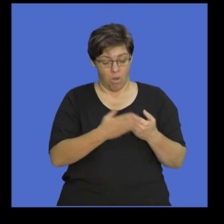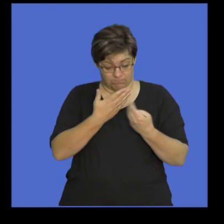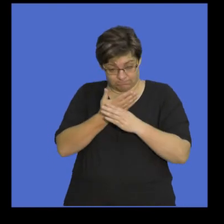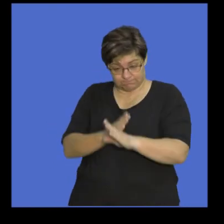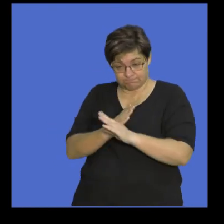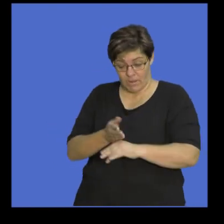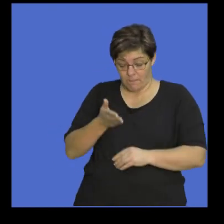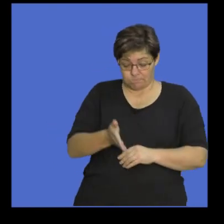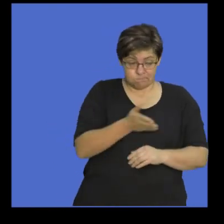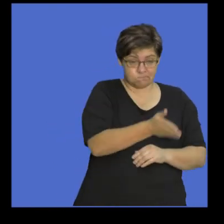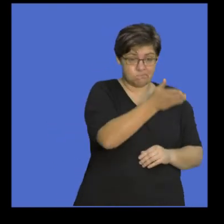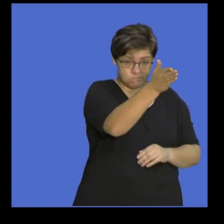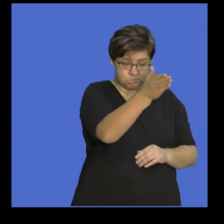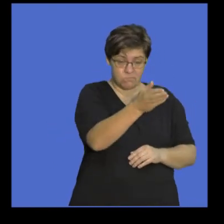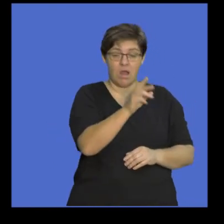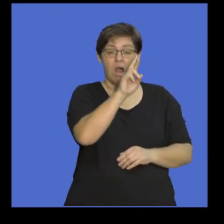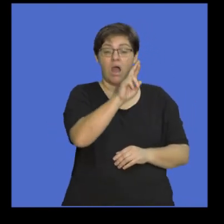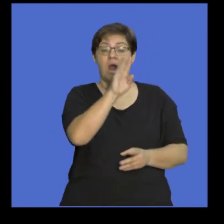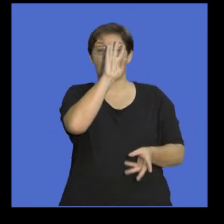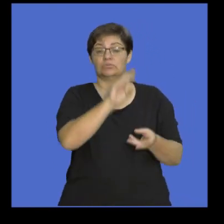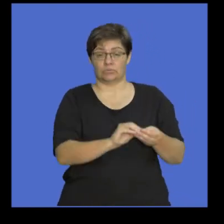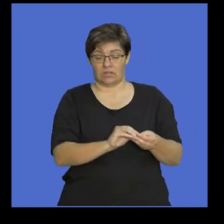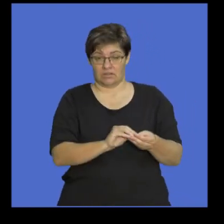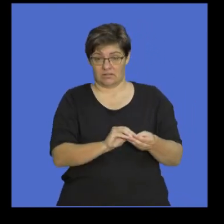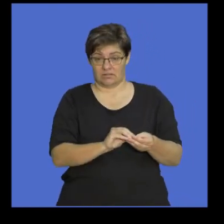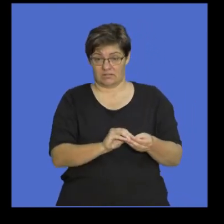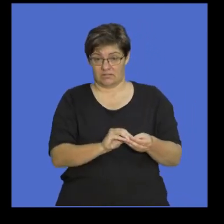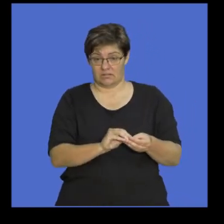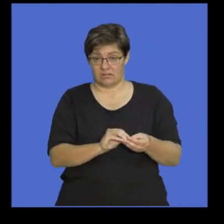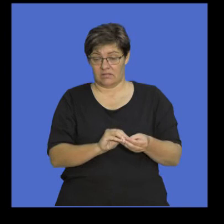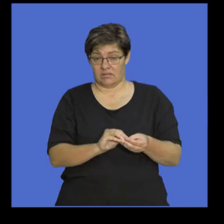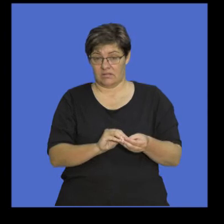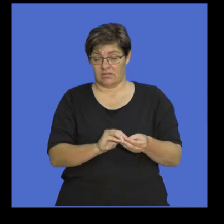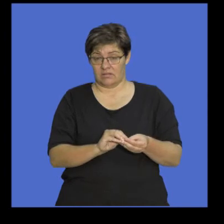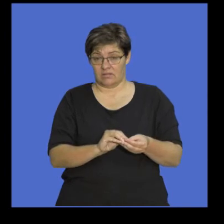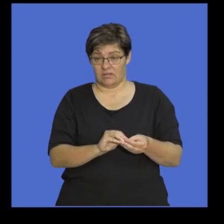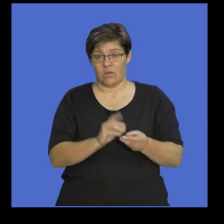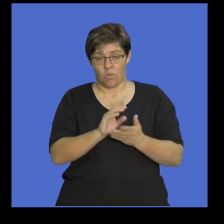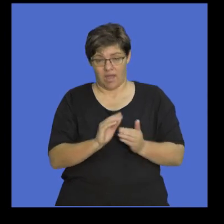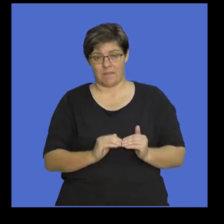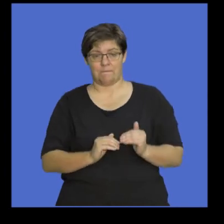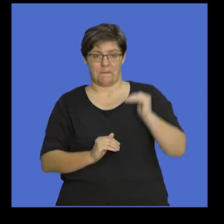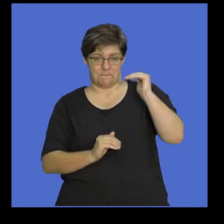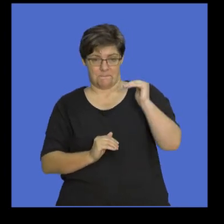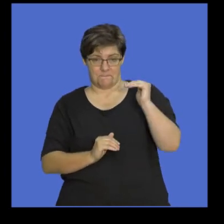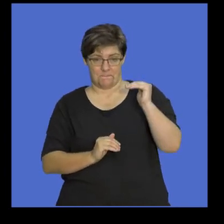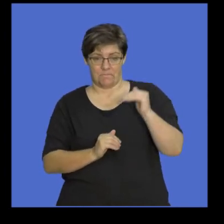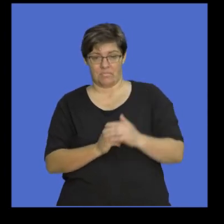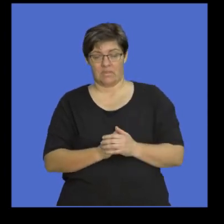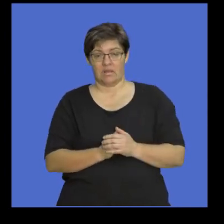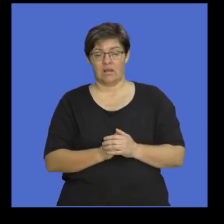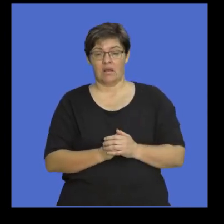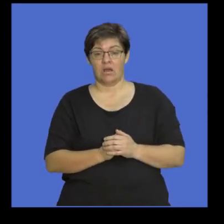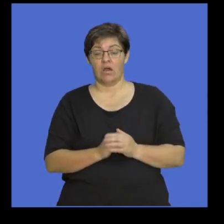more resistors are connected in series, what are we saying? R total in the circuit, which is the total resistance, will